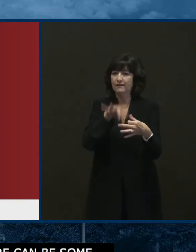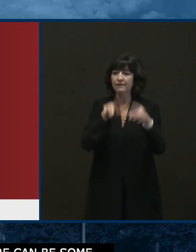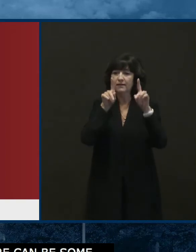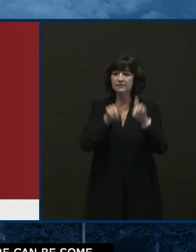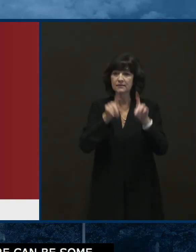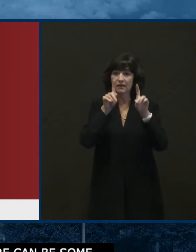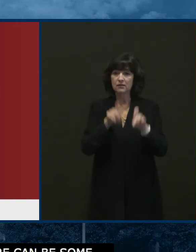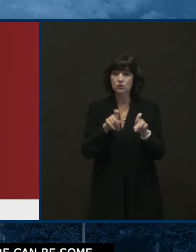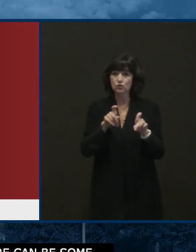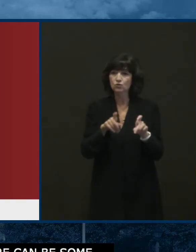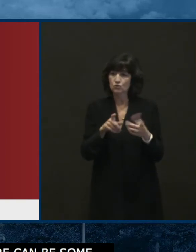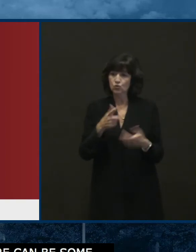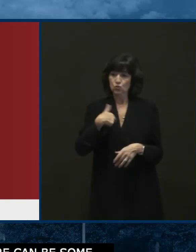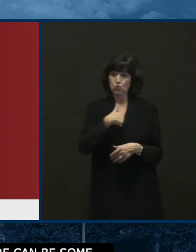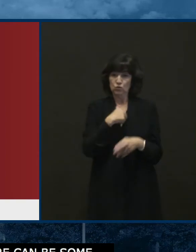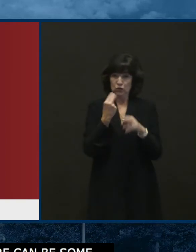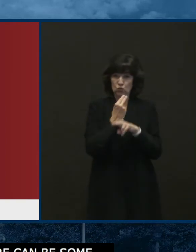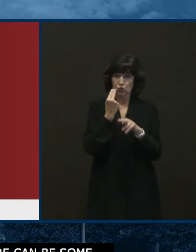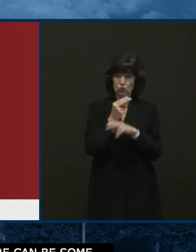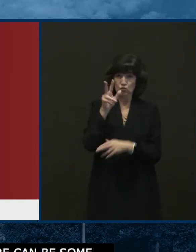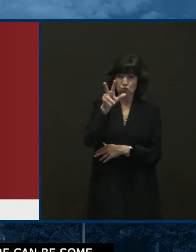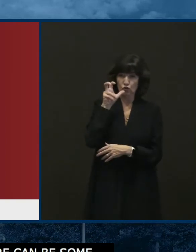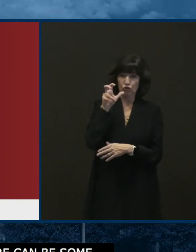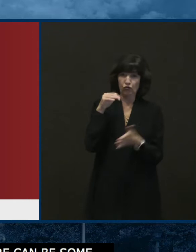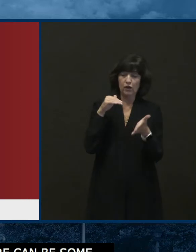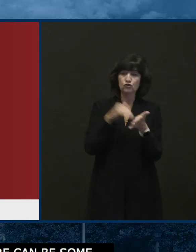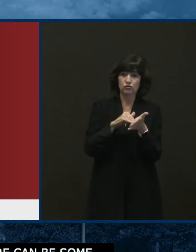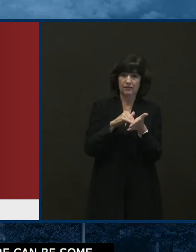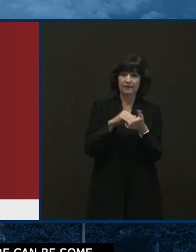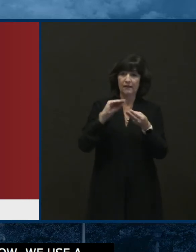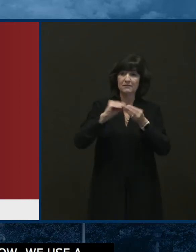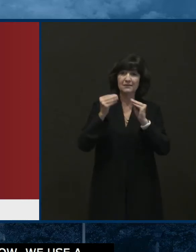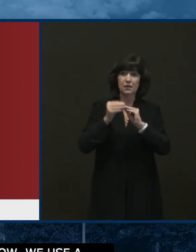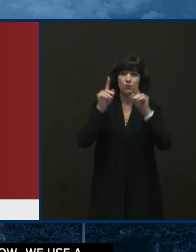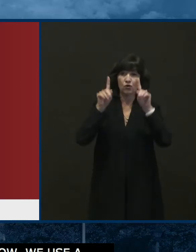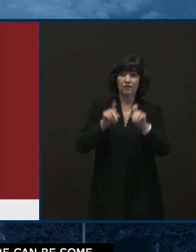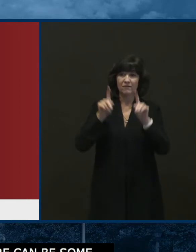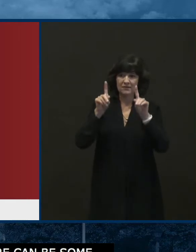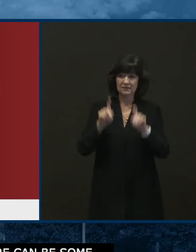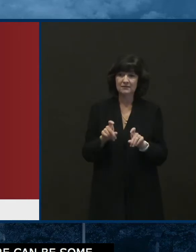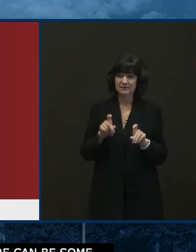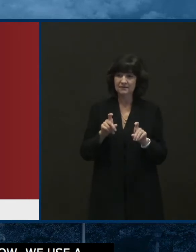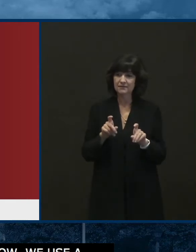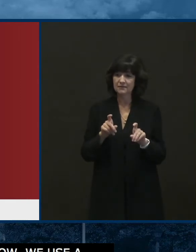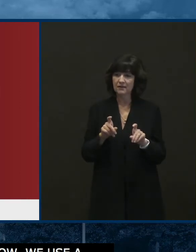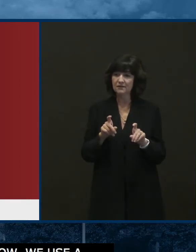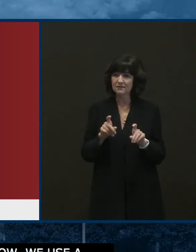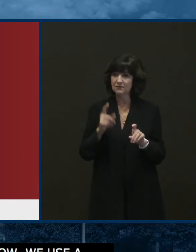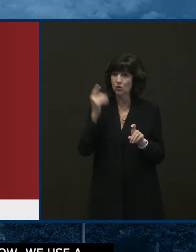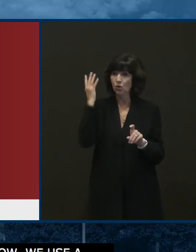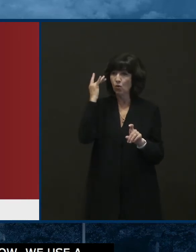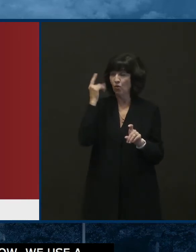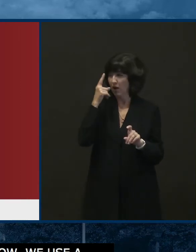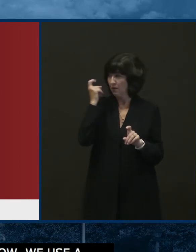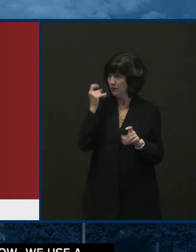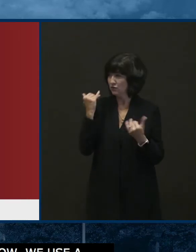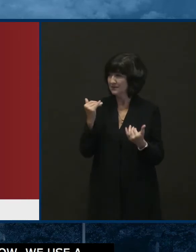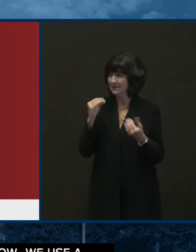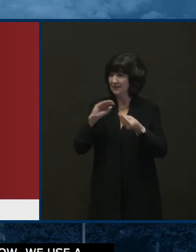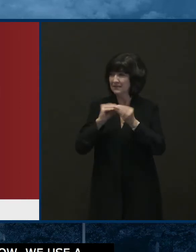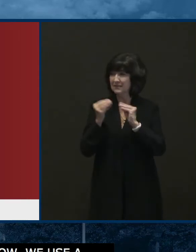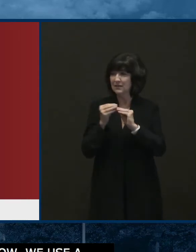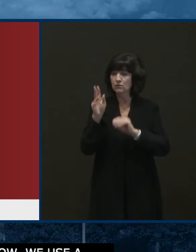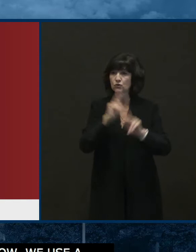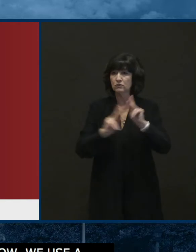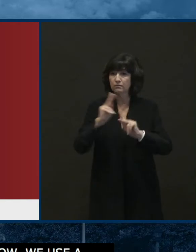a number about 300,000 in terms of the number of tests being done, because it's the number of persons that are tested, and when